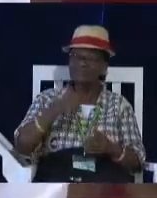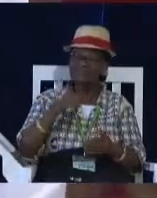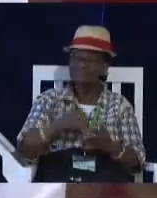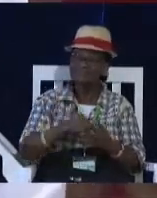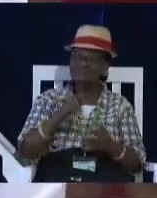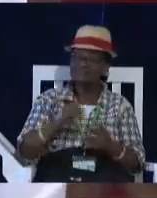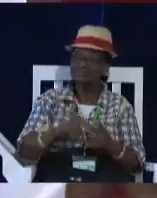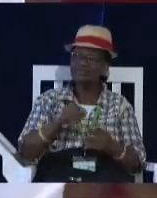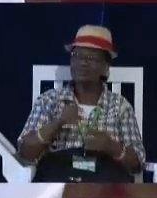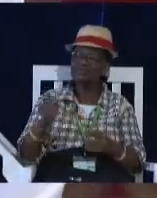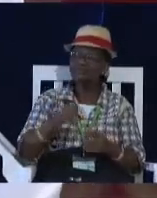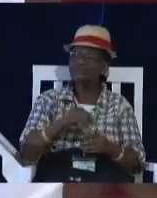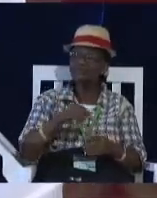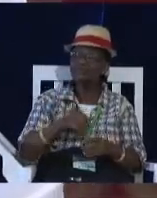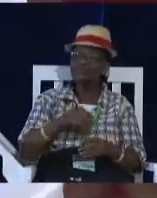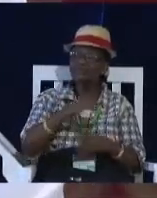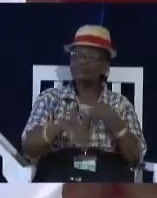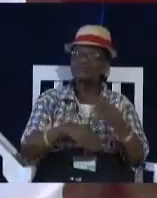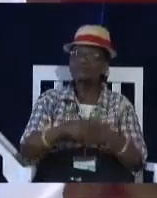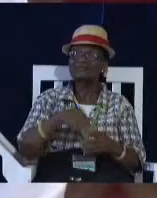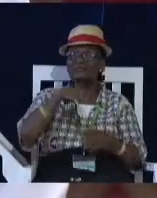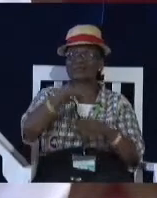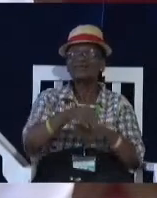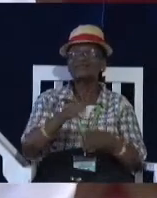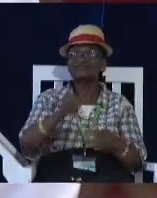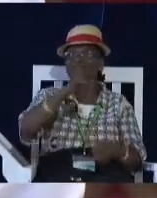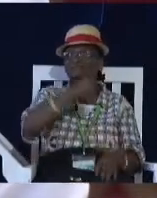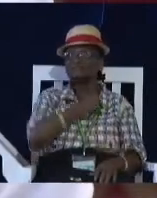James chapter 5, from verse 14 to 15,